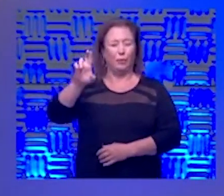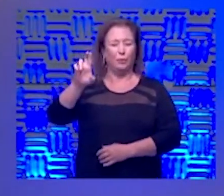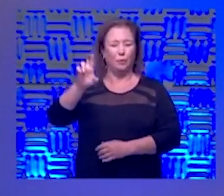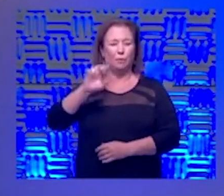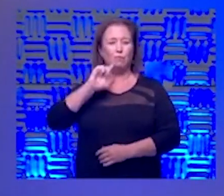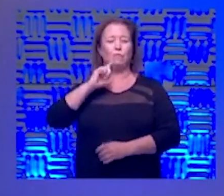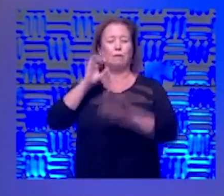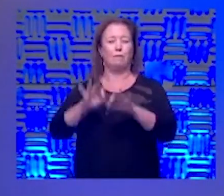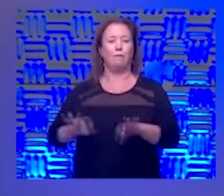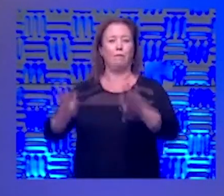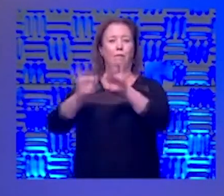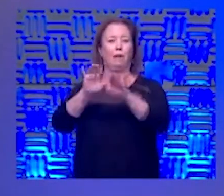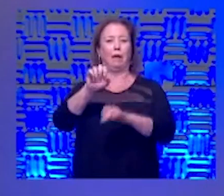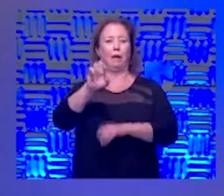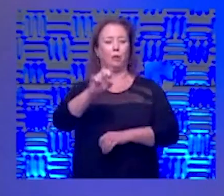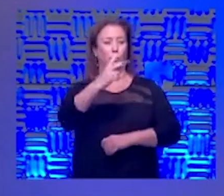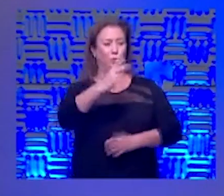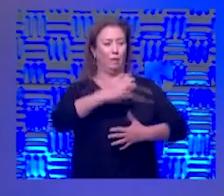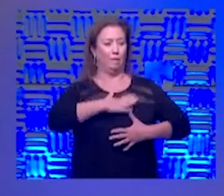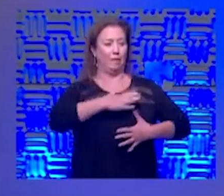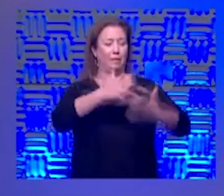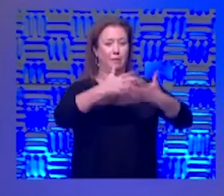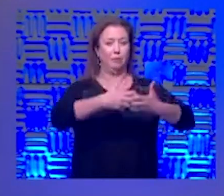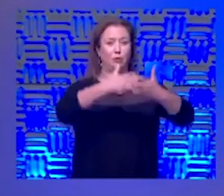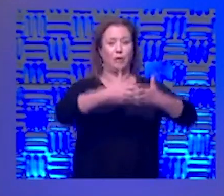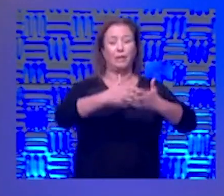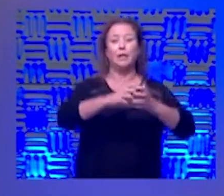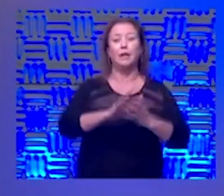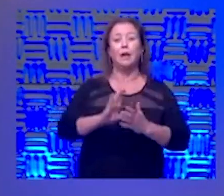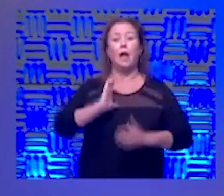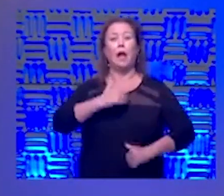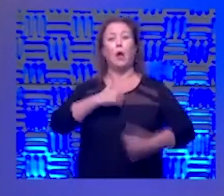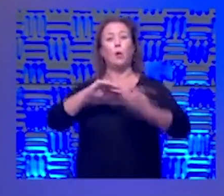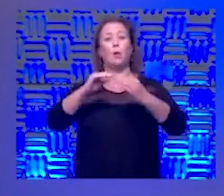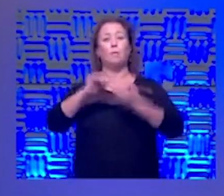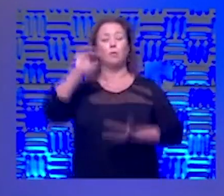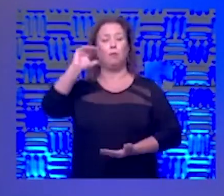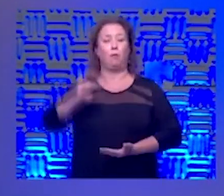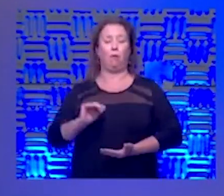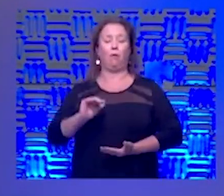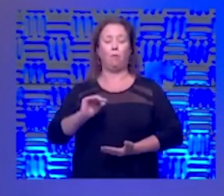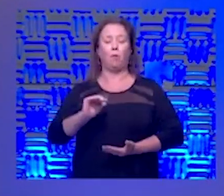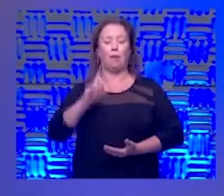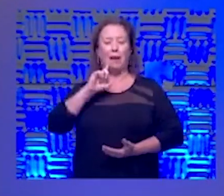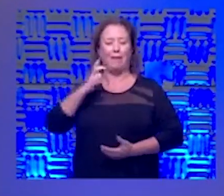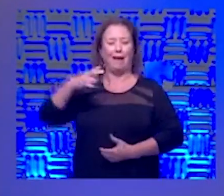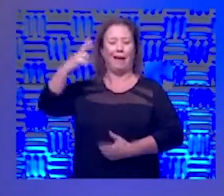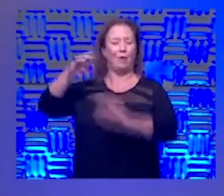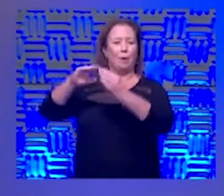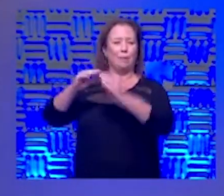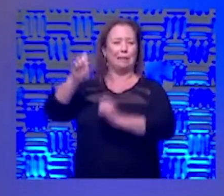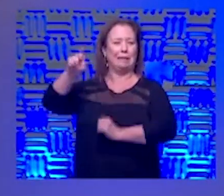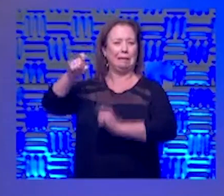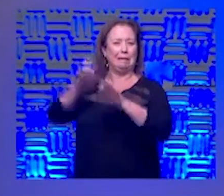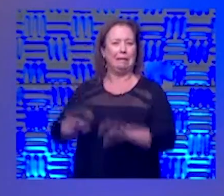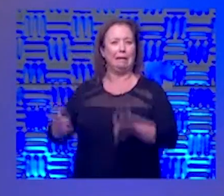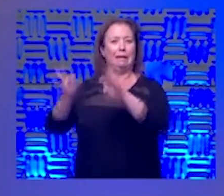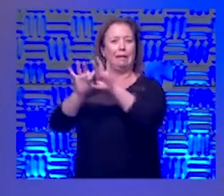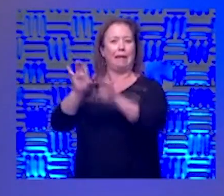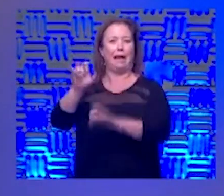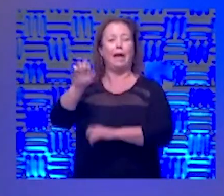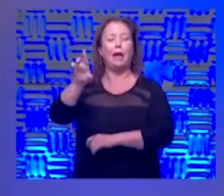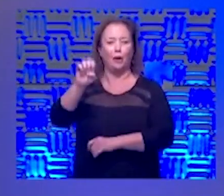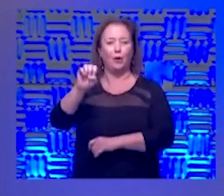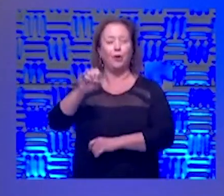care. 2 of those are on the vent. So even though our numbers are lower, we do have a higher proportion needing critical care services. But overall, I think